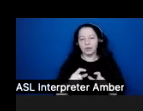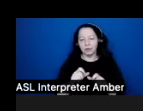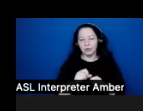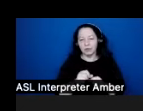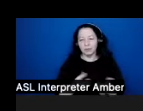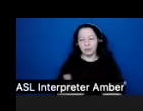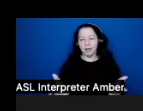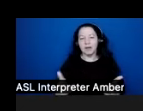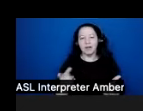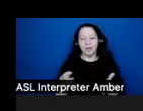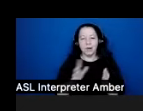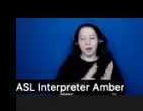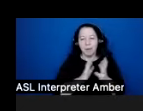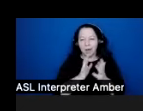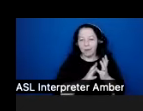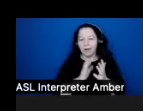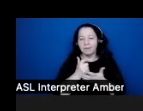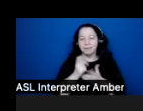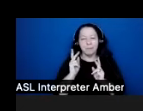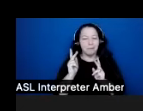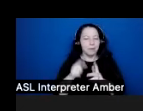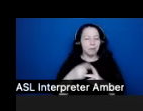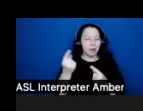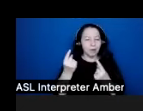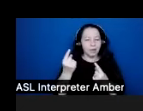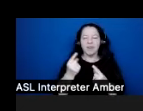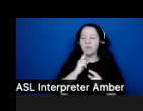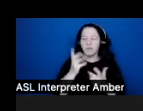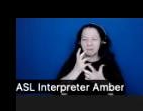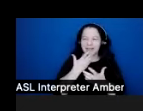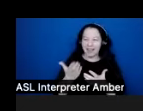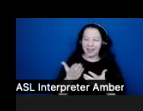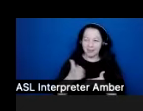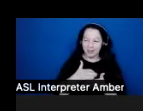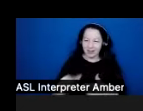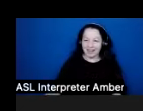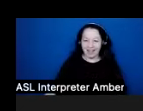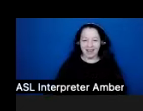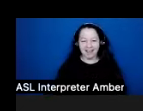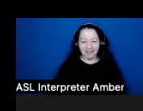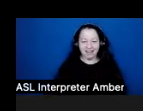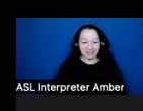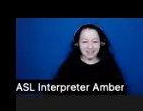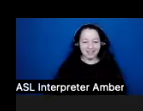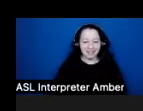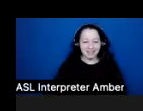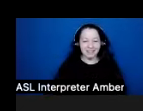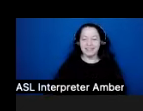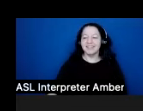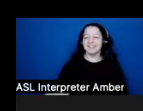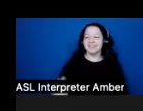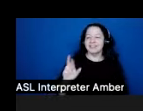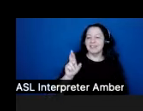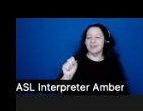people thinking, yeah, those are really amazing. Thank you for sharing that. That's okay, Rose. It's sort of just